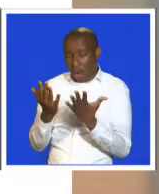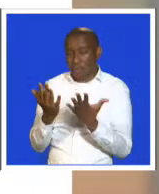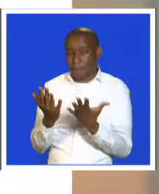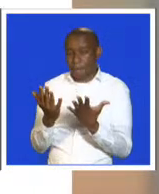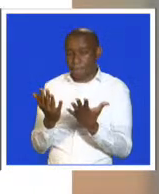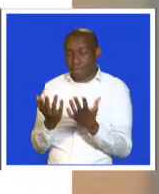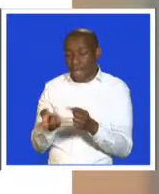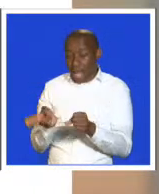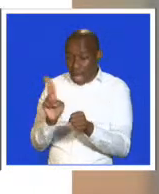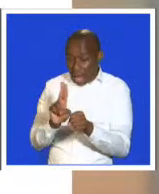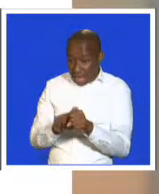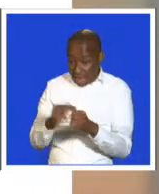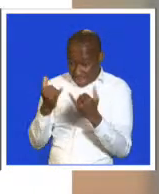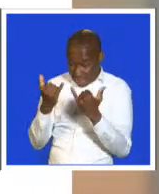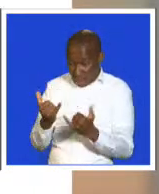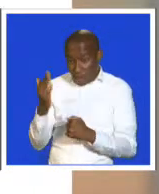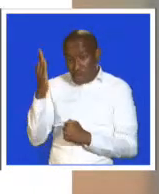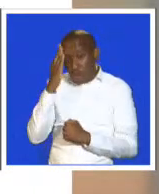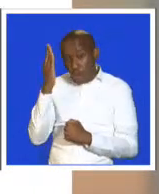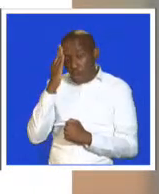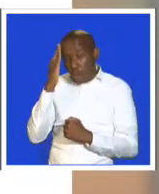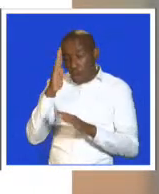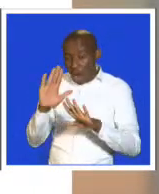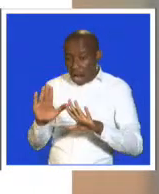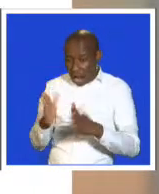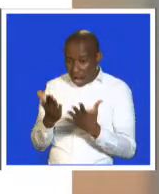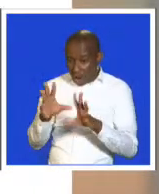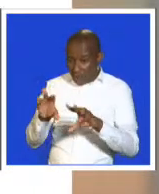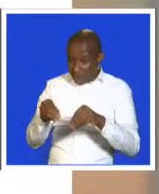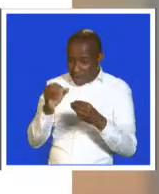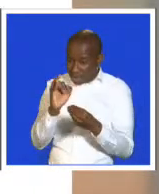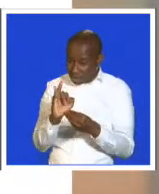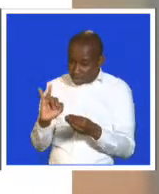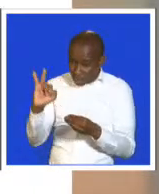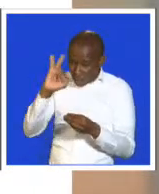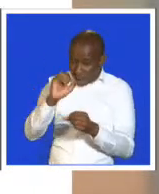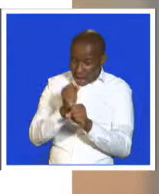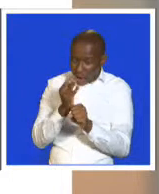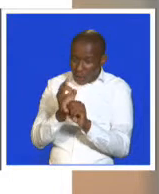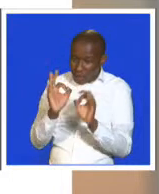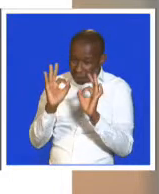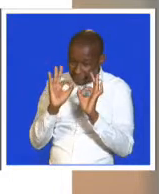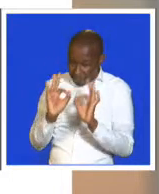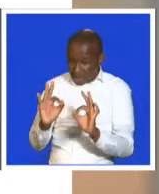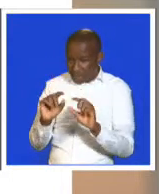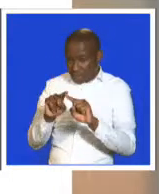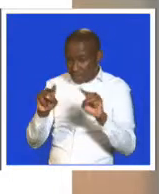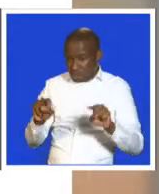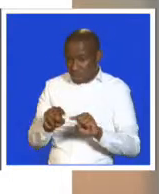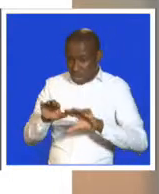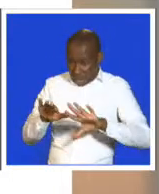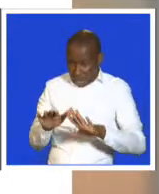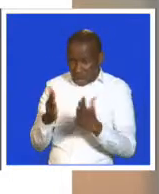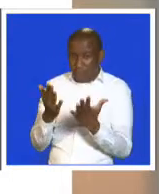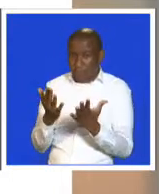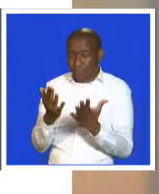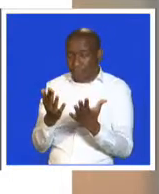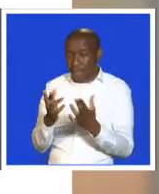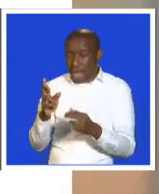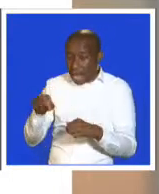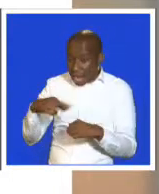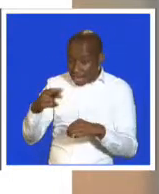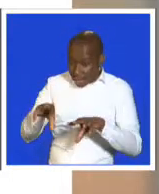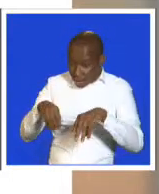also expected by now that you know how to find square roots of perfect squares, and you know how to round